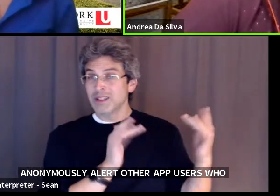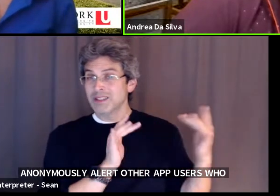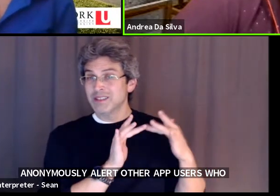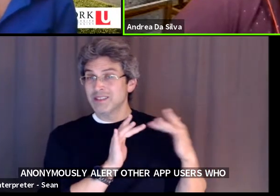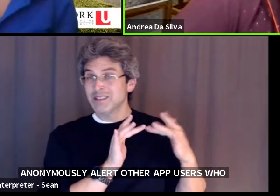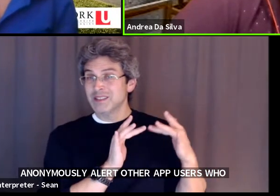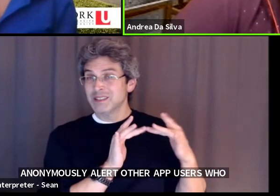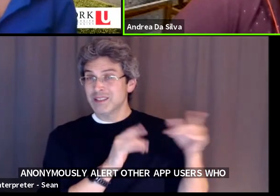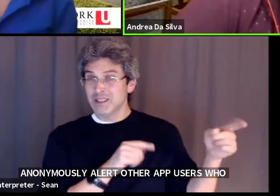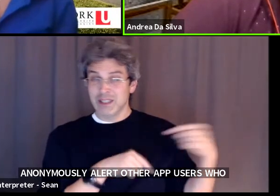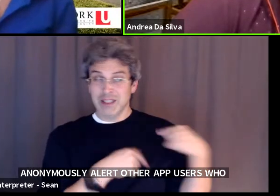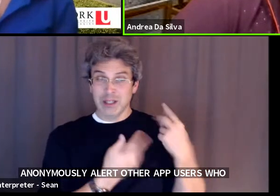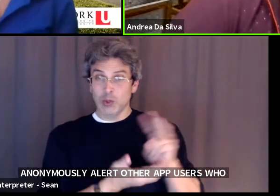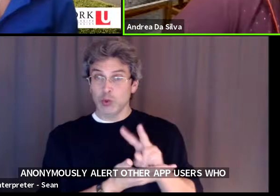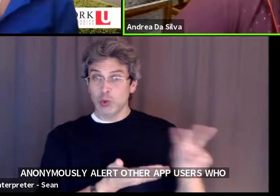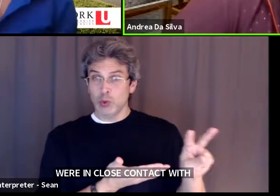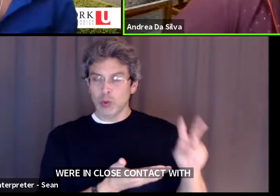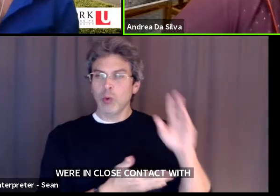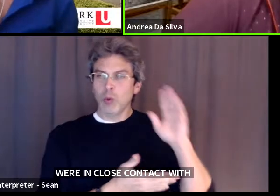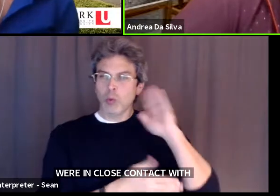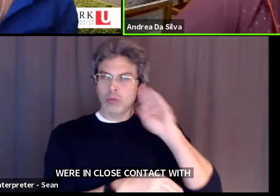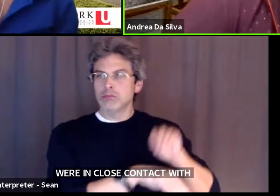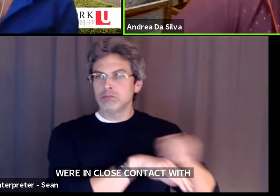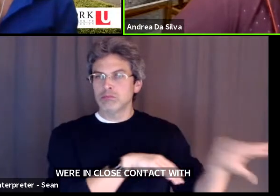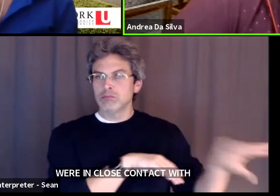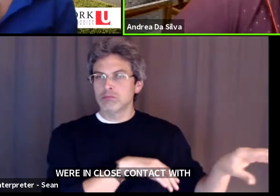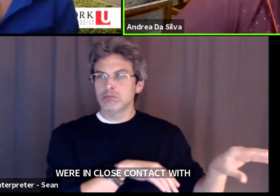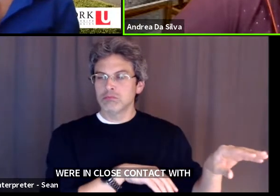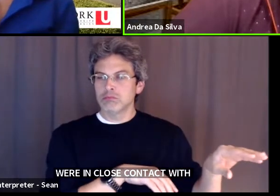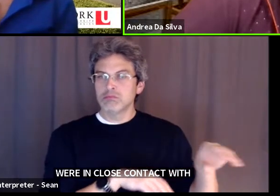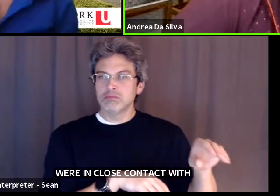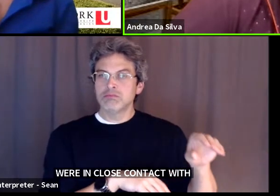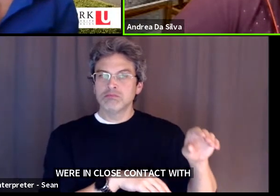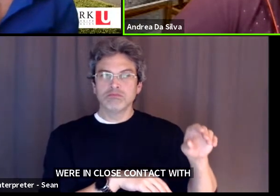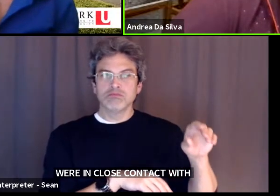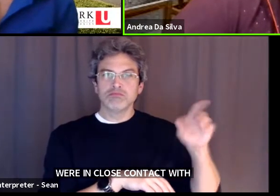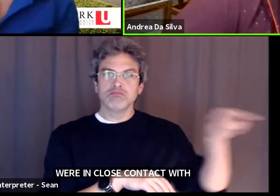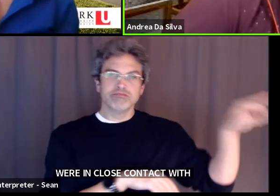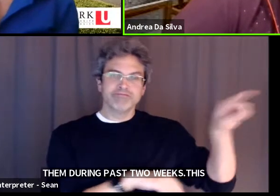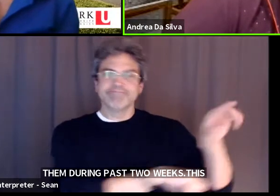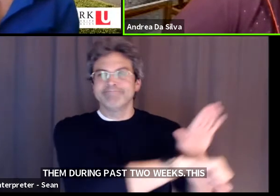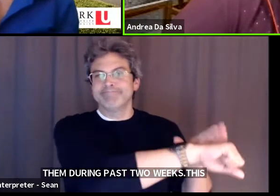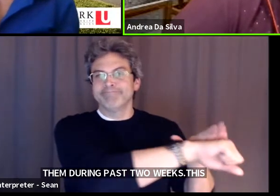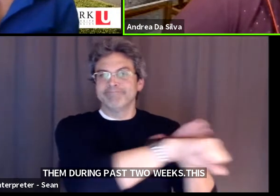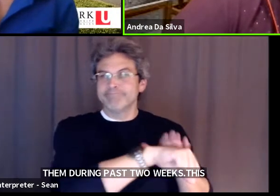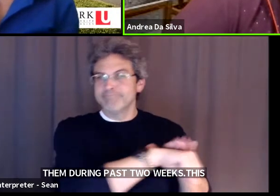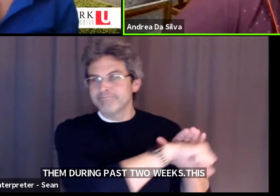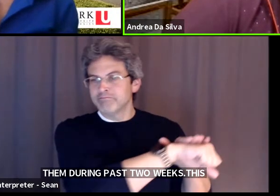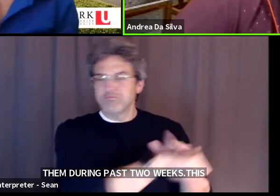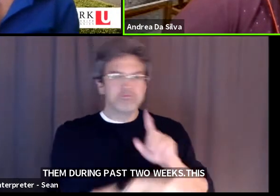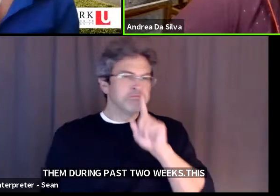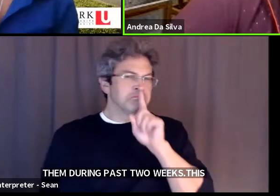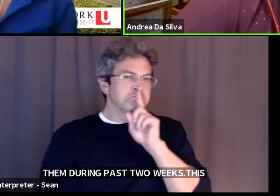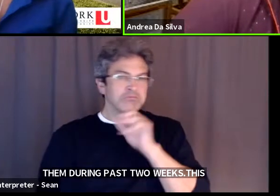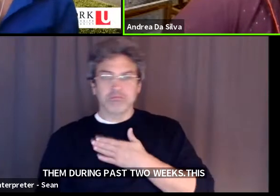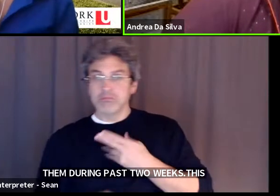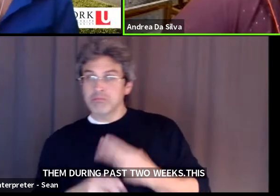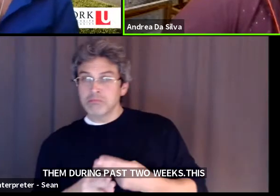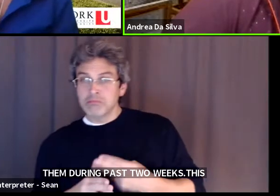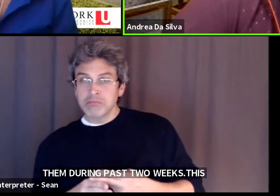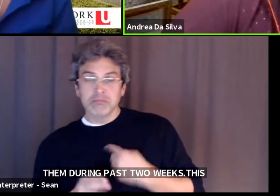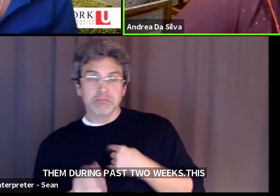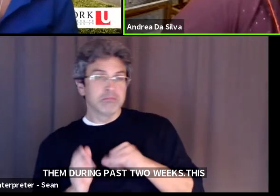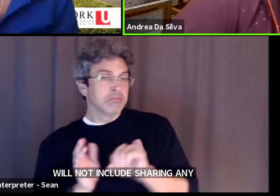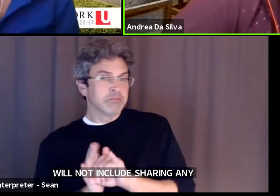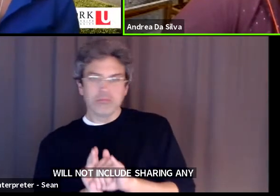past 2 weeks. This will not include sharing any personal information or identity